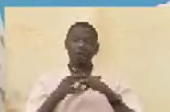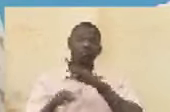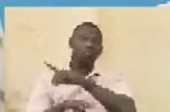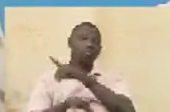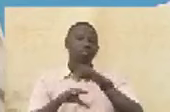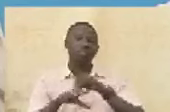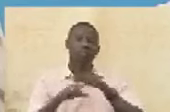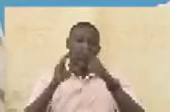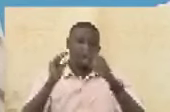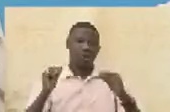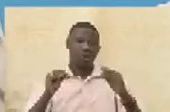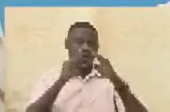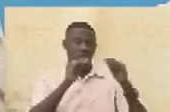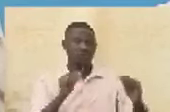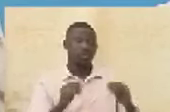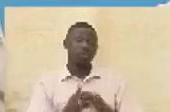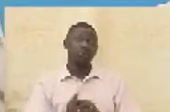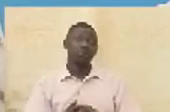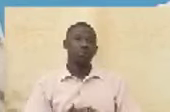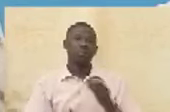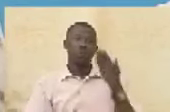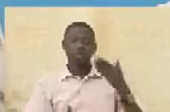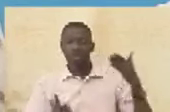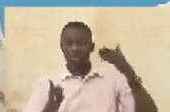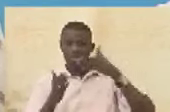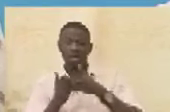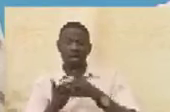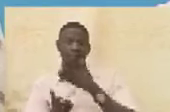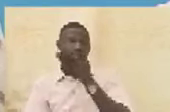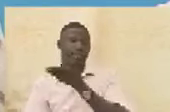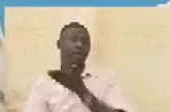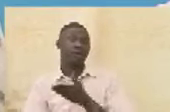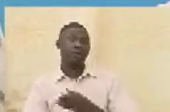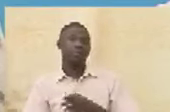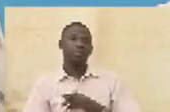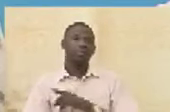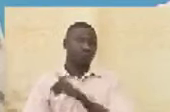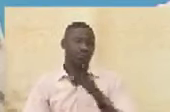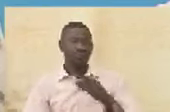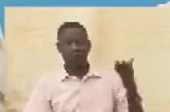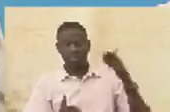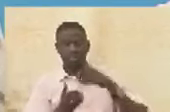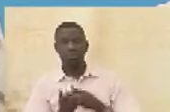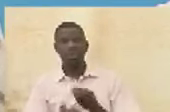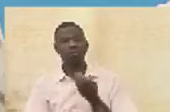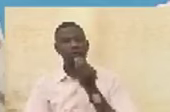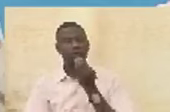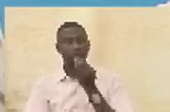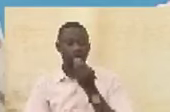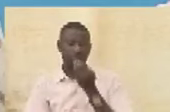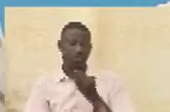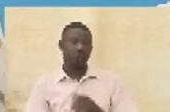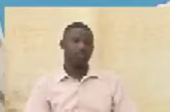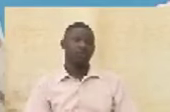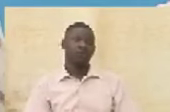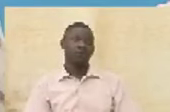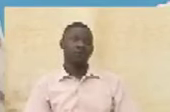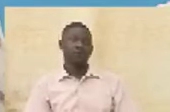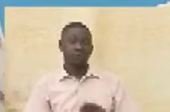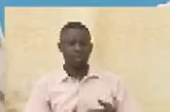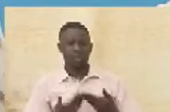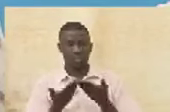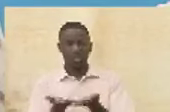When we arrived there, they brought lunch. They said, here is